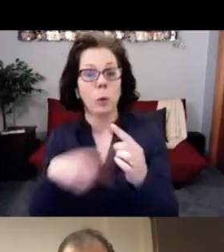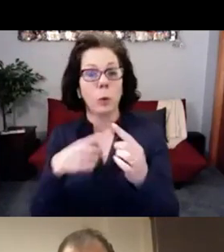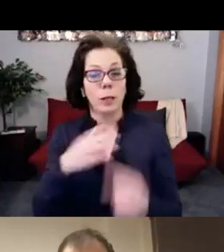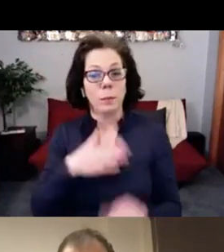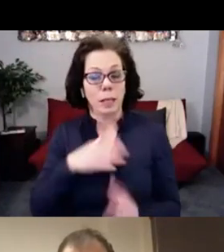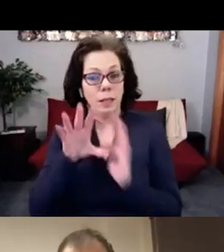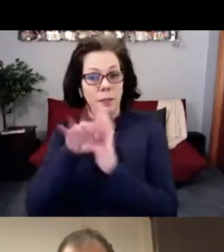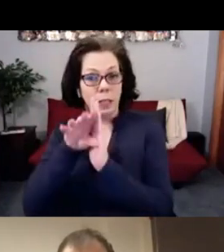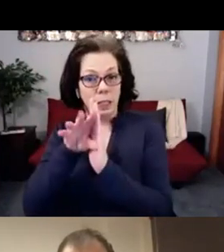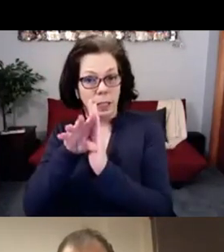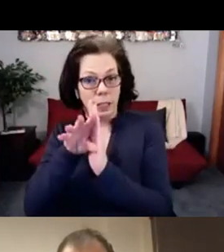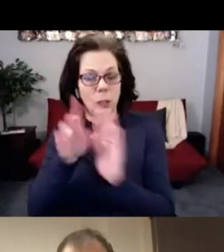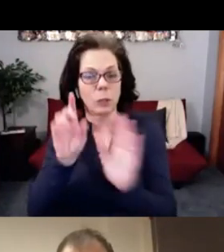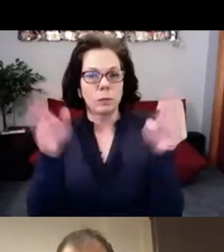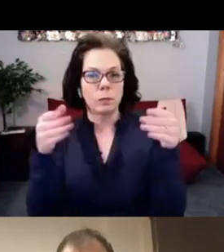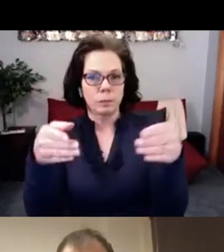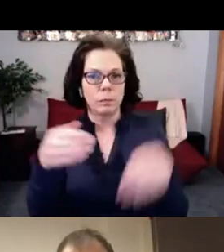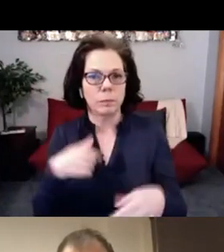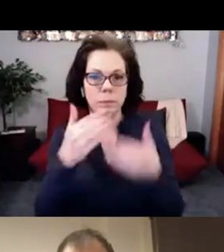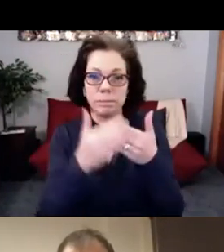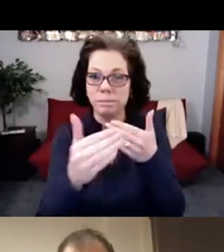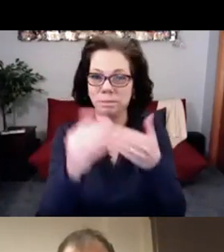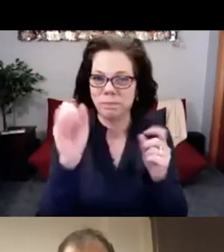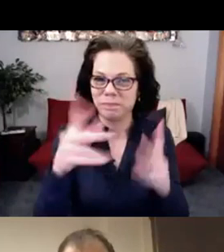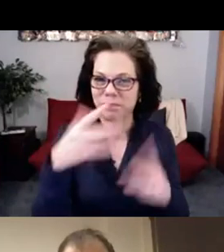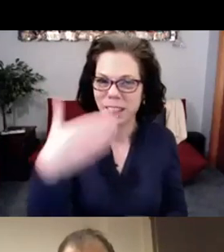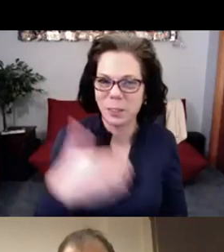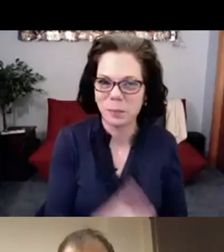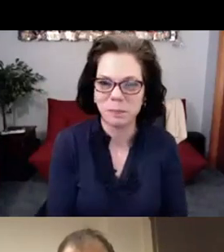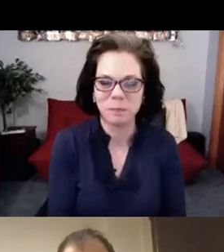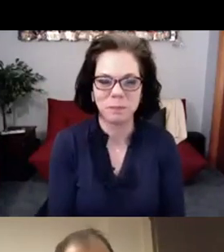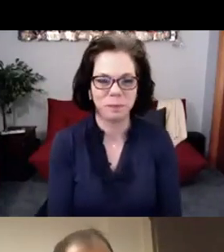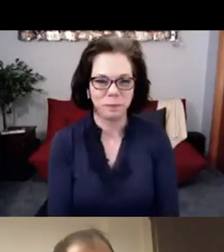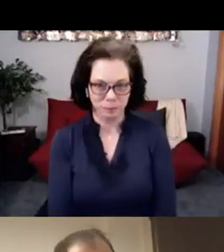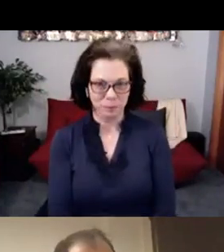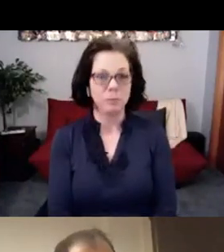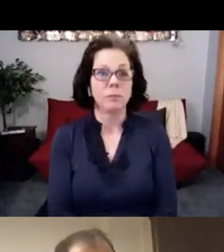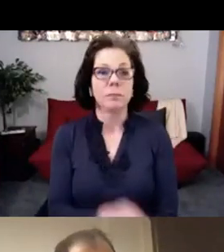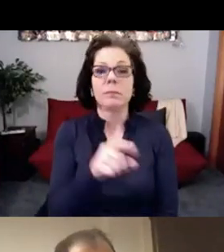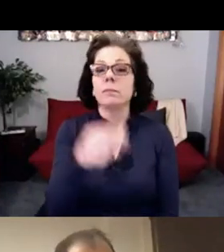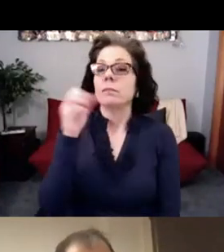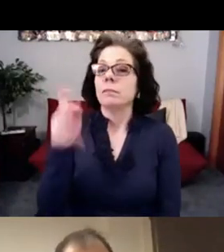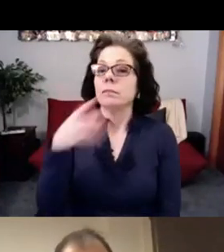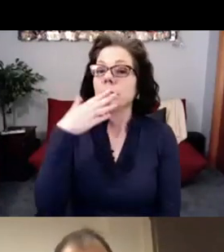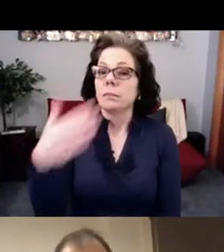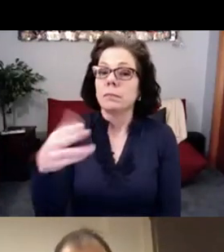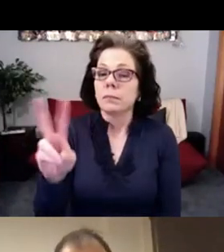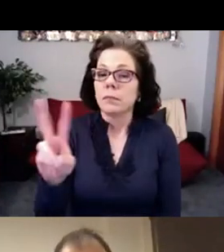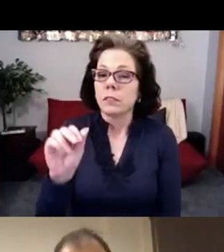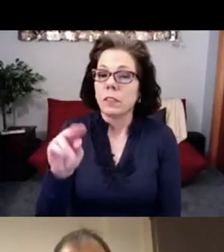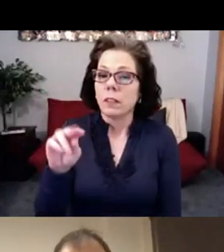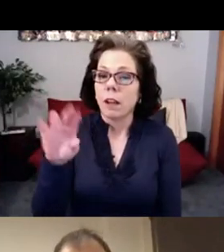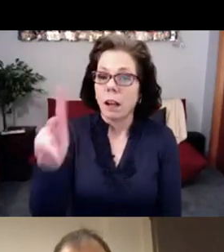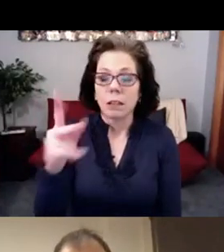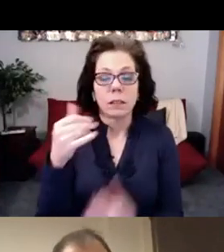will be able to focus on her for the rest of the presentation. All right, thank you, Vanak. And without further ado, I'd like